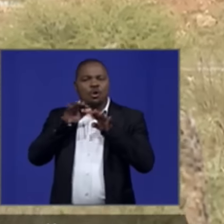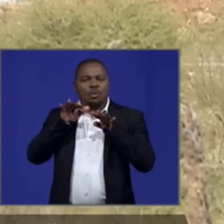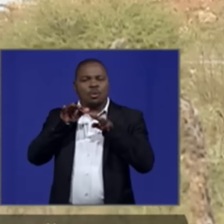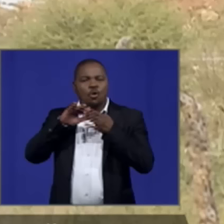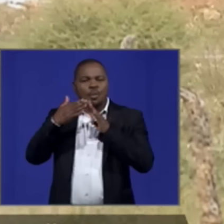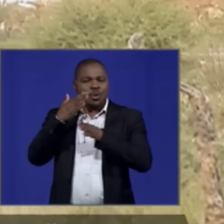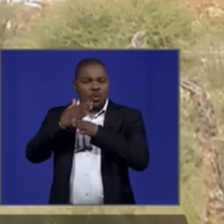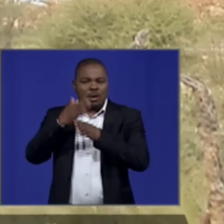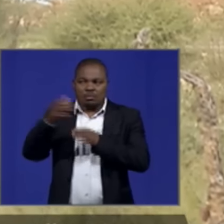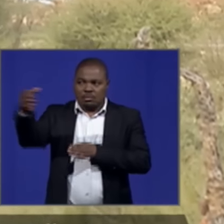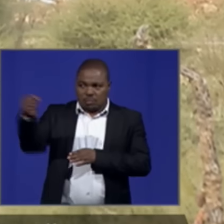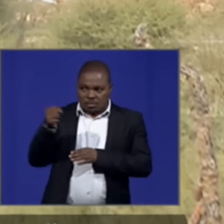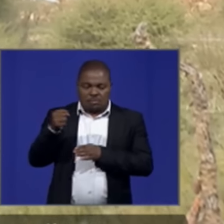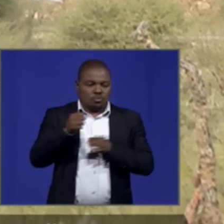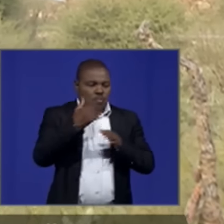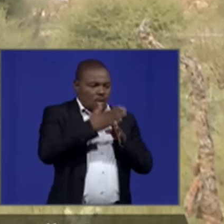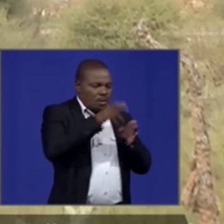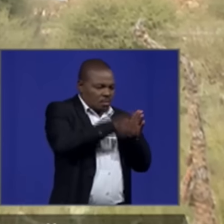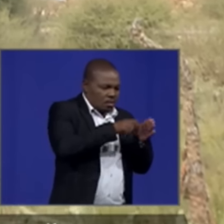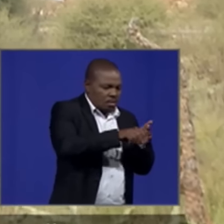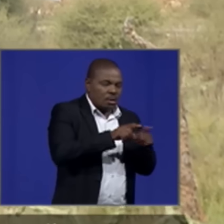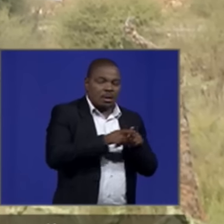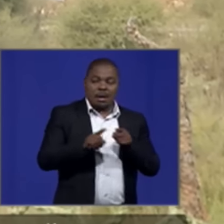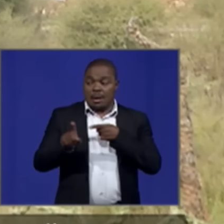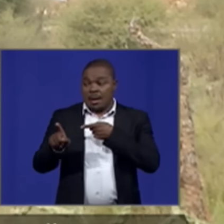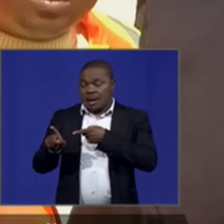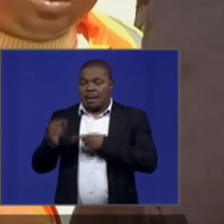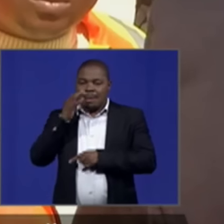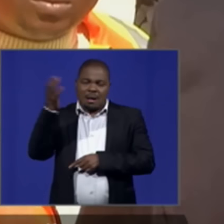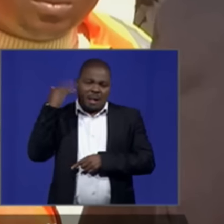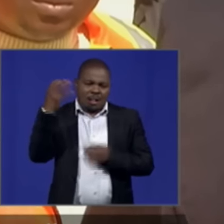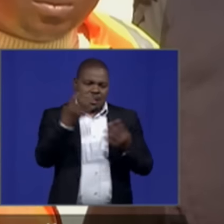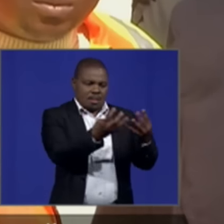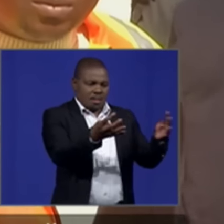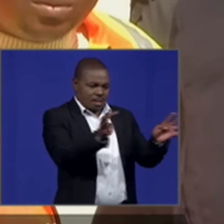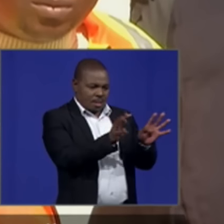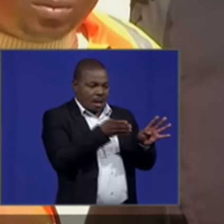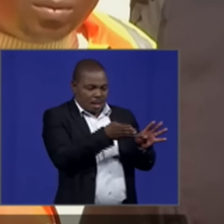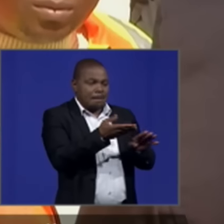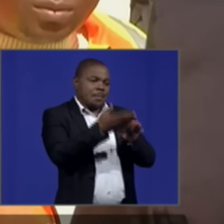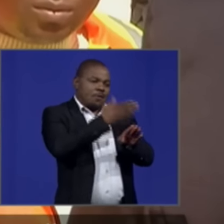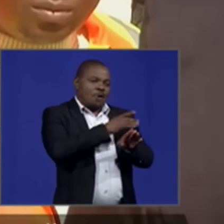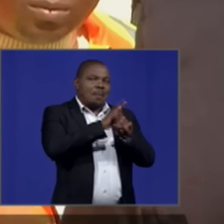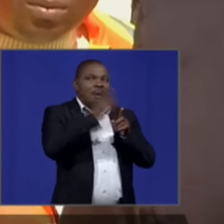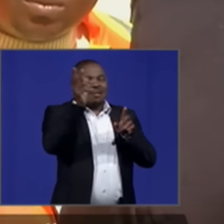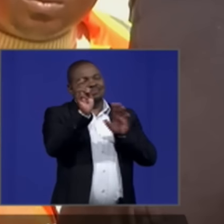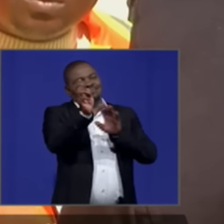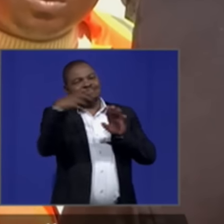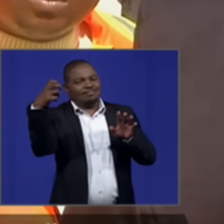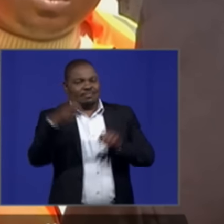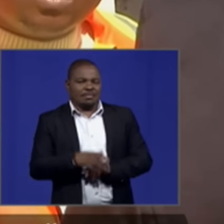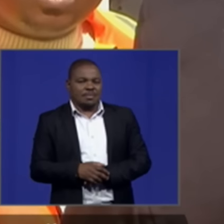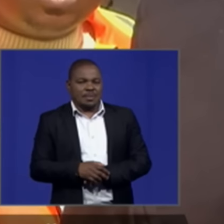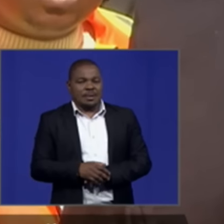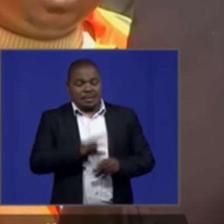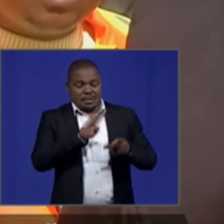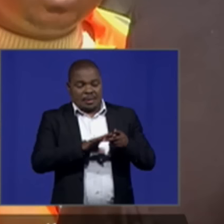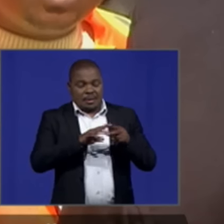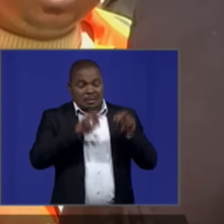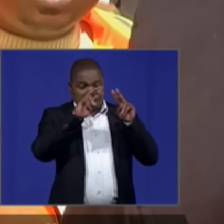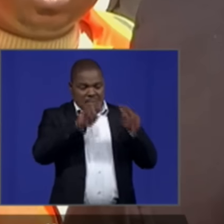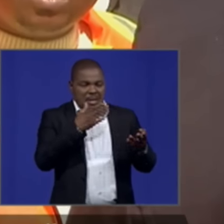Setšhaba le go kaya faene e sireleditswe ka terata mo tshimologong fela terata eo e utswilwe. Ba re dipatlisiso di tla netefatsa